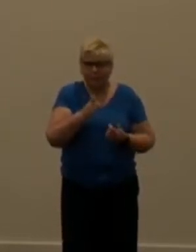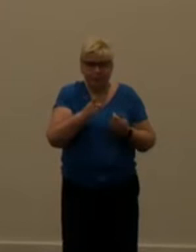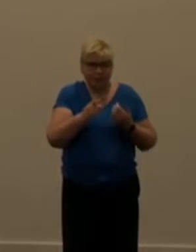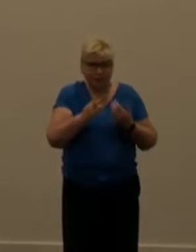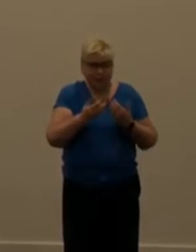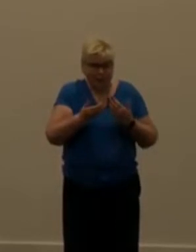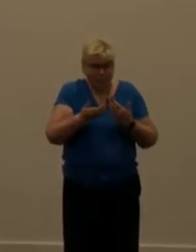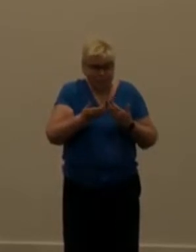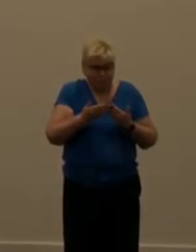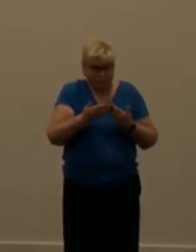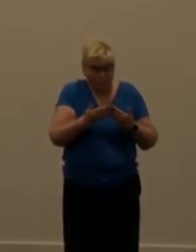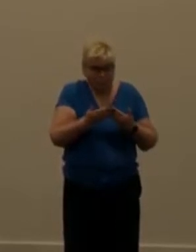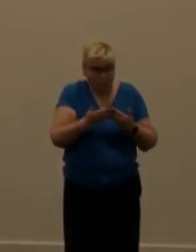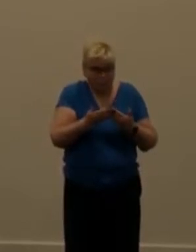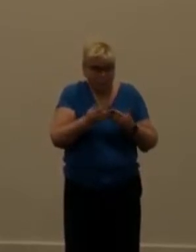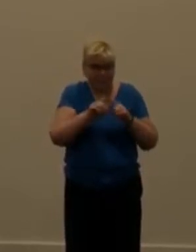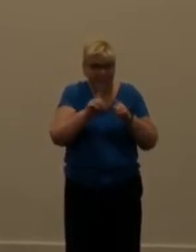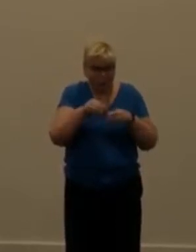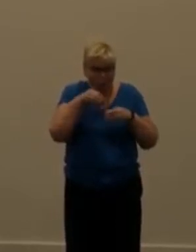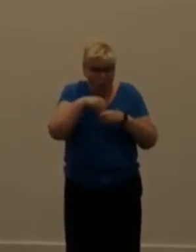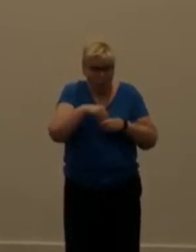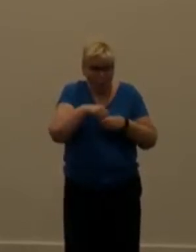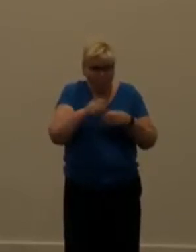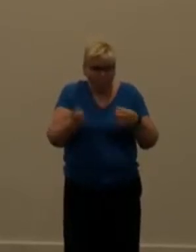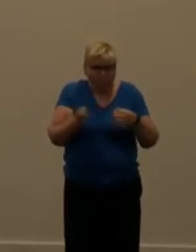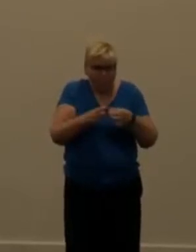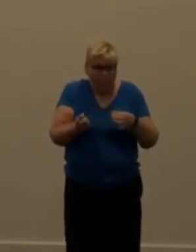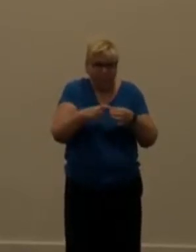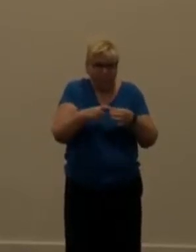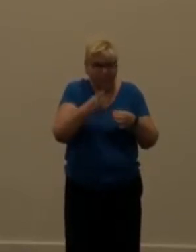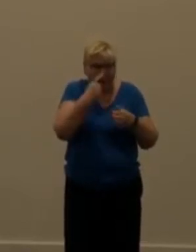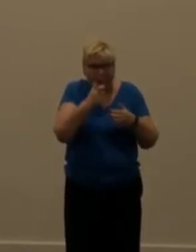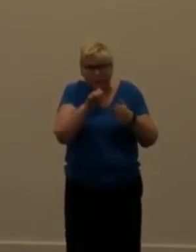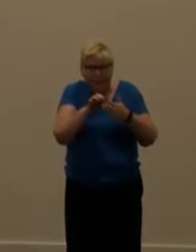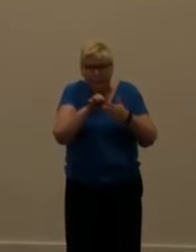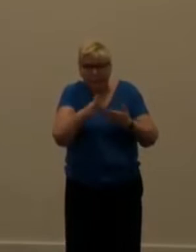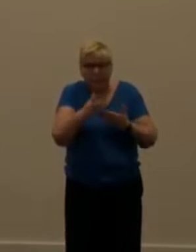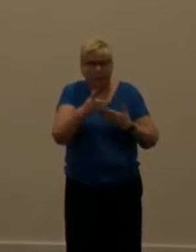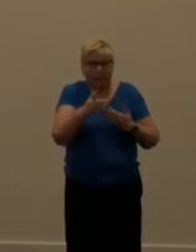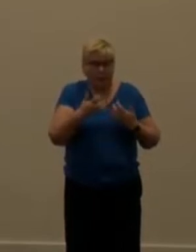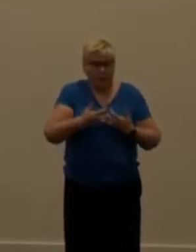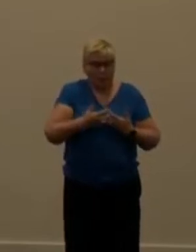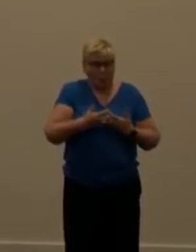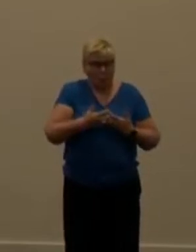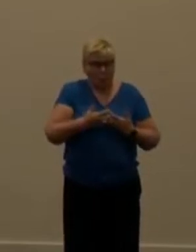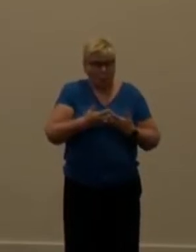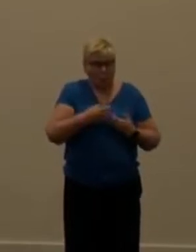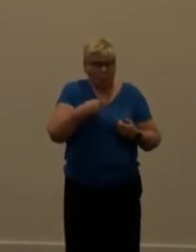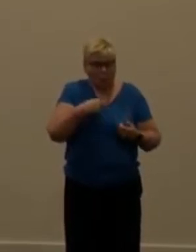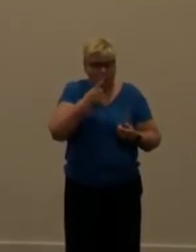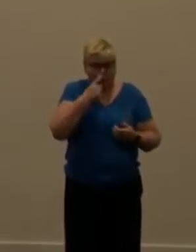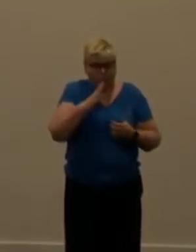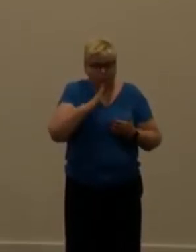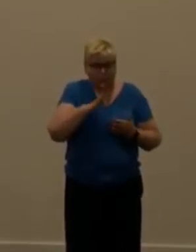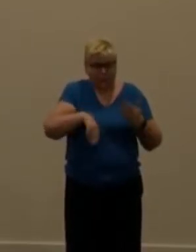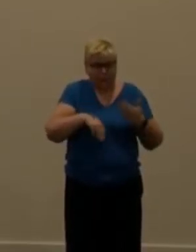with integrating the different components of the Power Platform and so on. But how can we really go from that